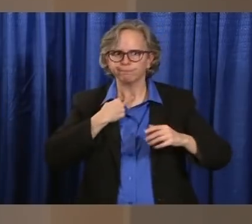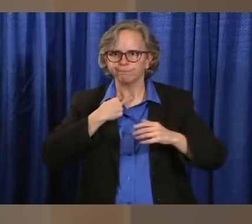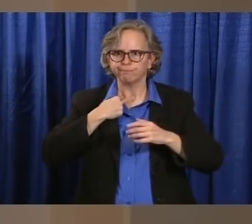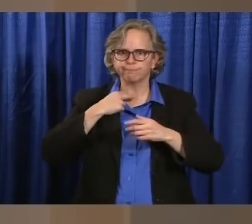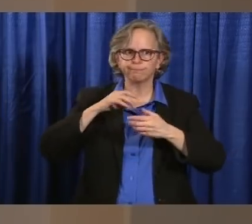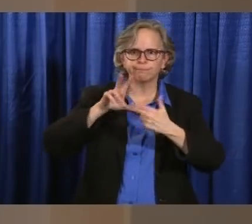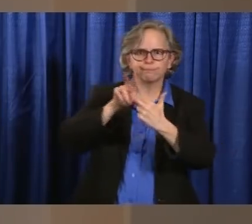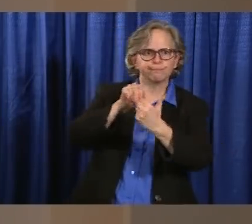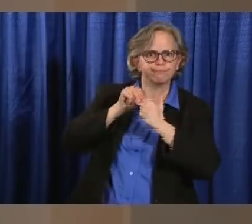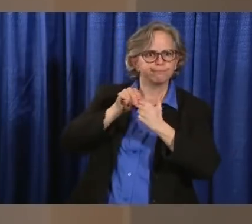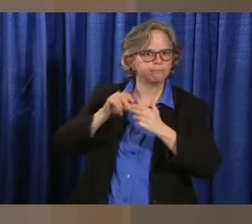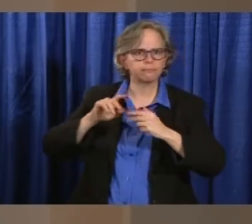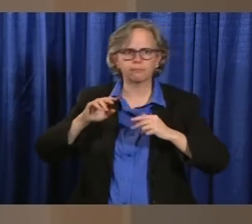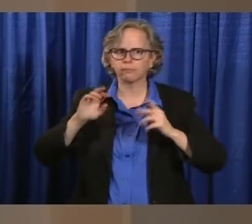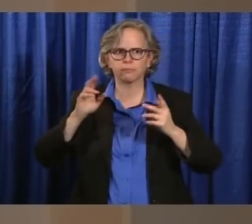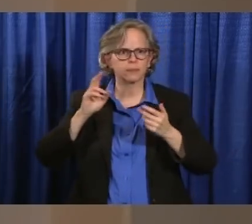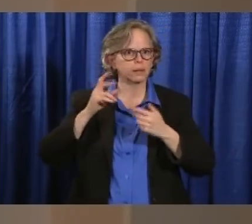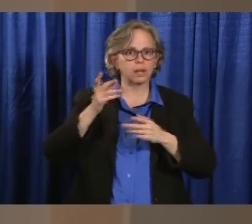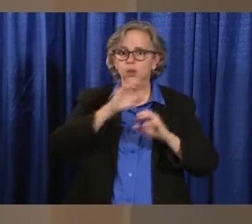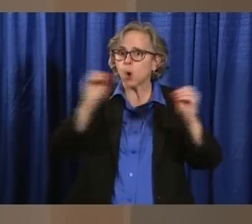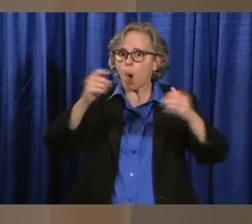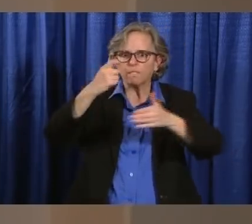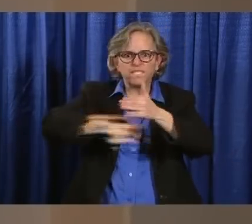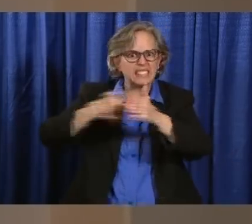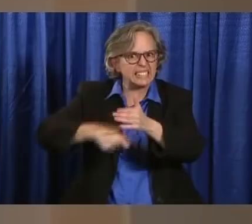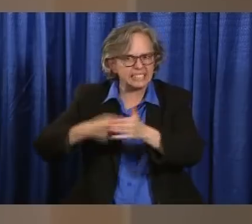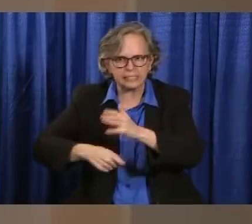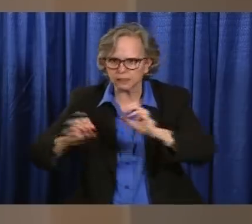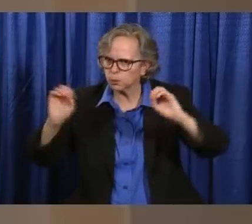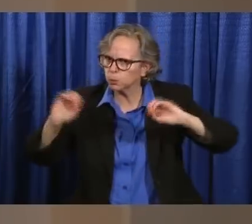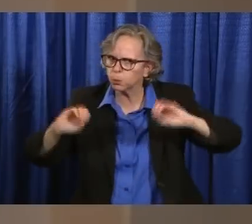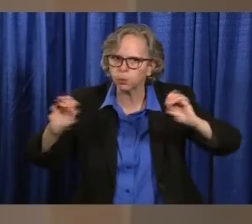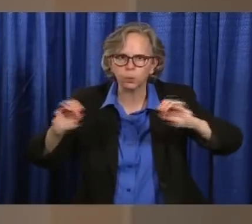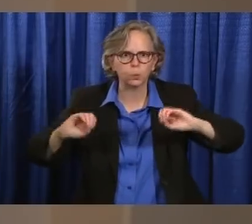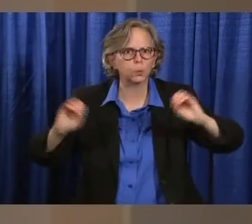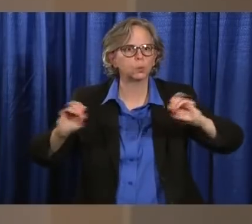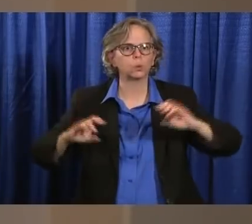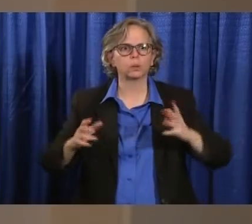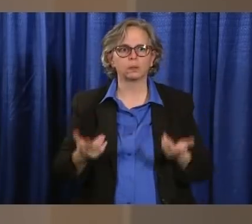a product that can work for you. It's not just an empty promise. It